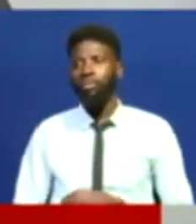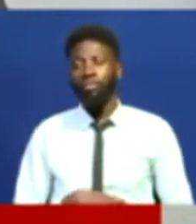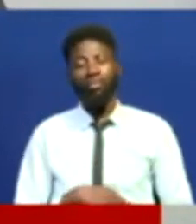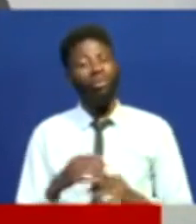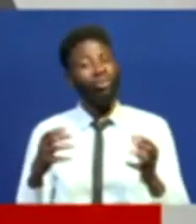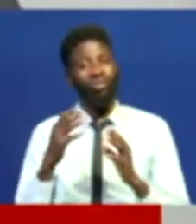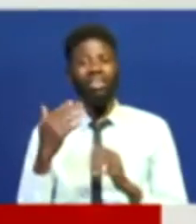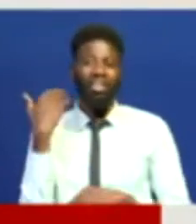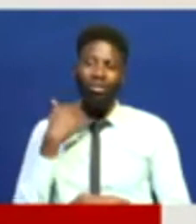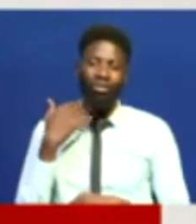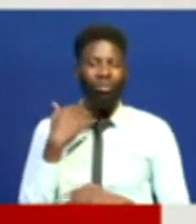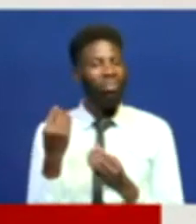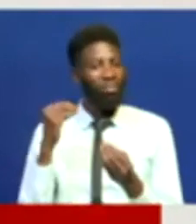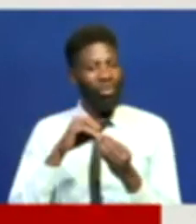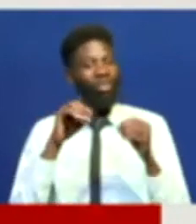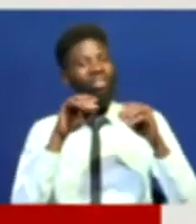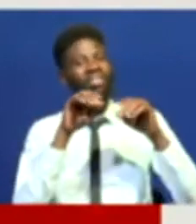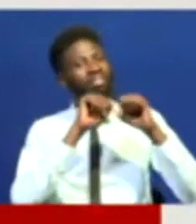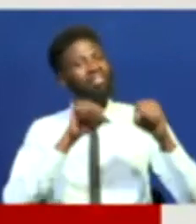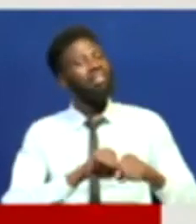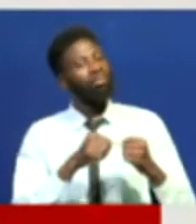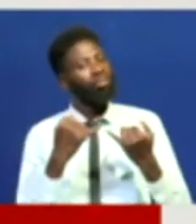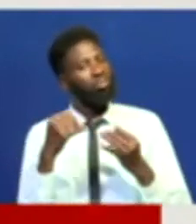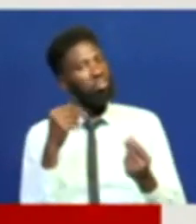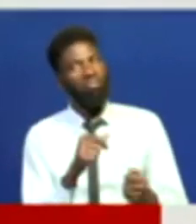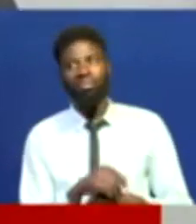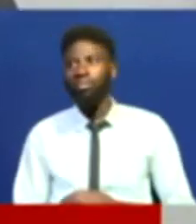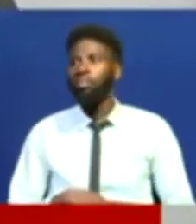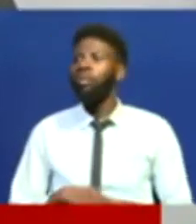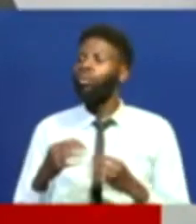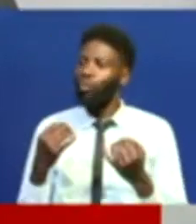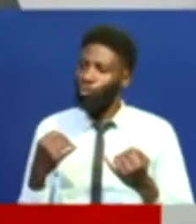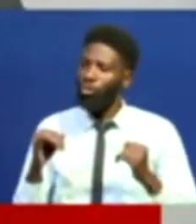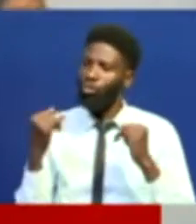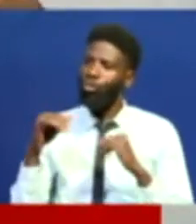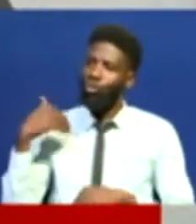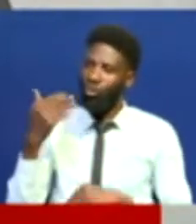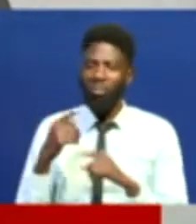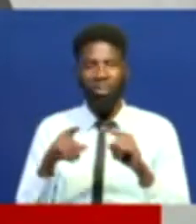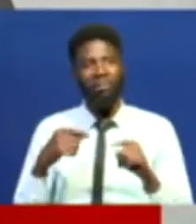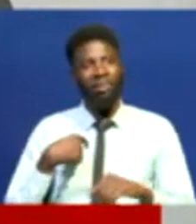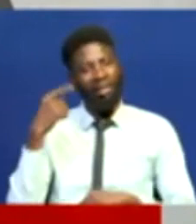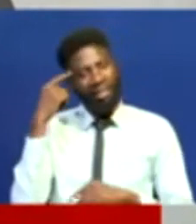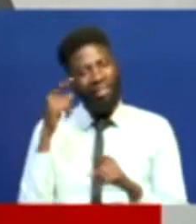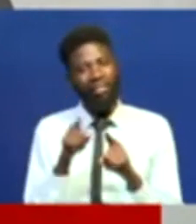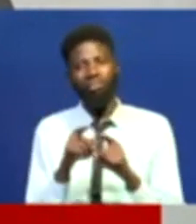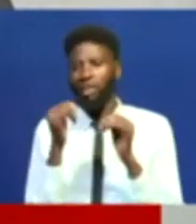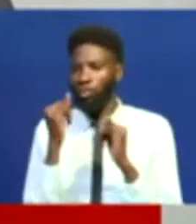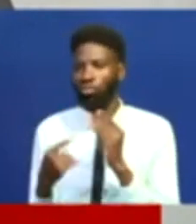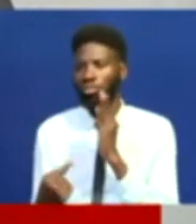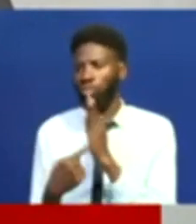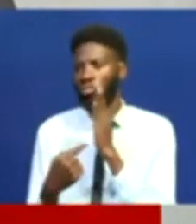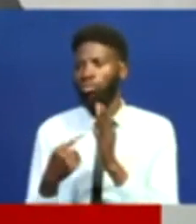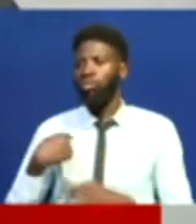always be ahead of the systems. They try as much as to be mm-hmm. ahead of the system, but I think also with the newer technologies which we are